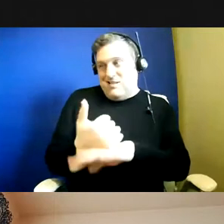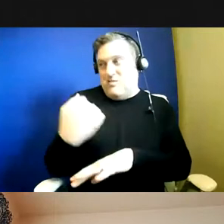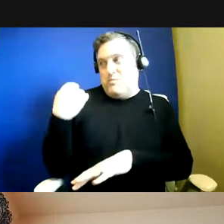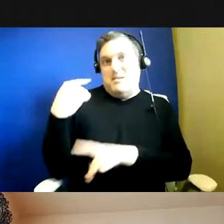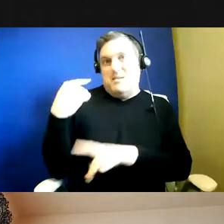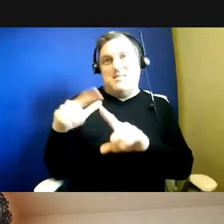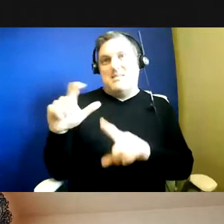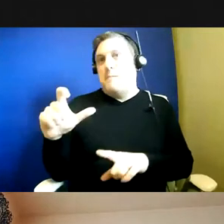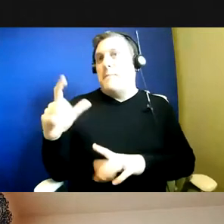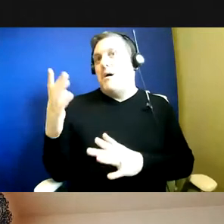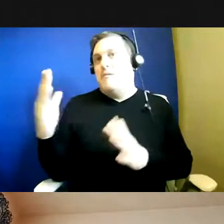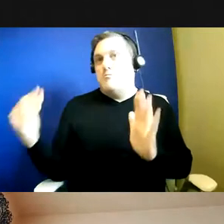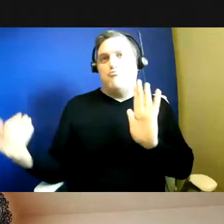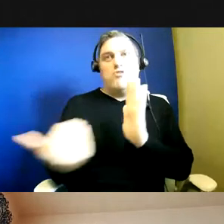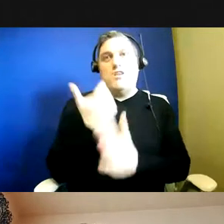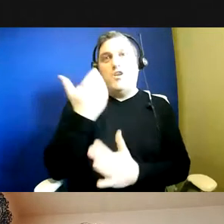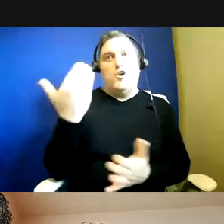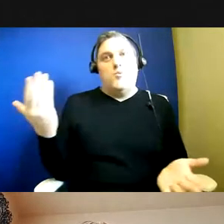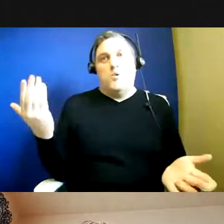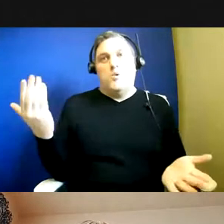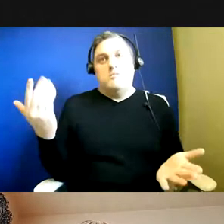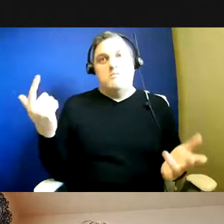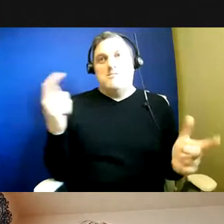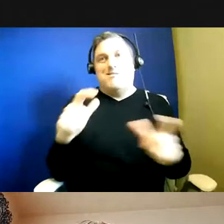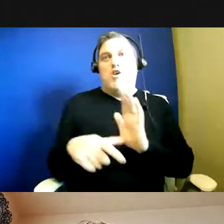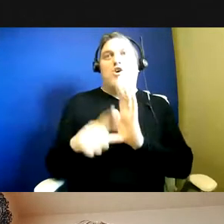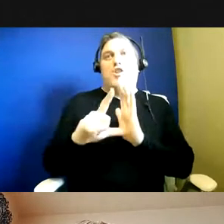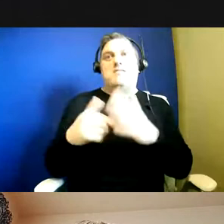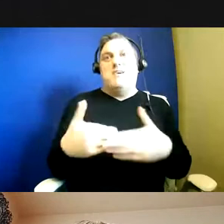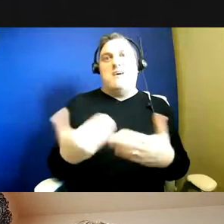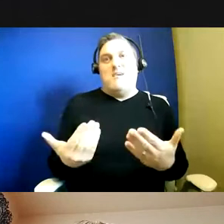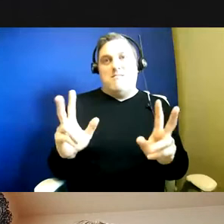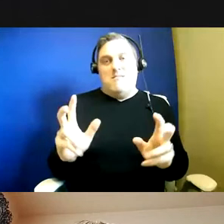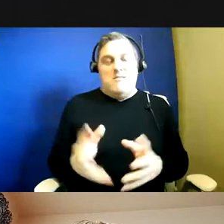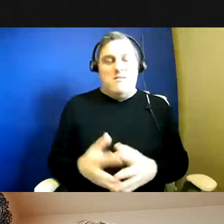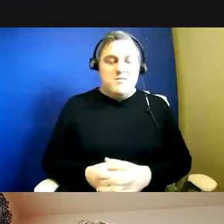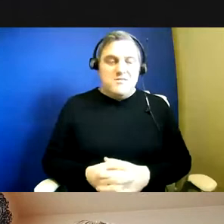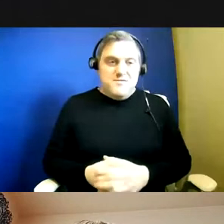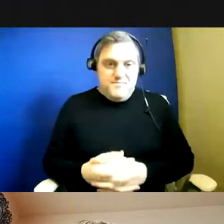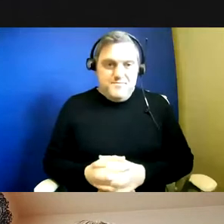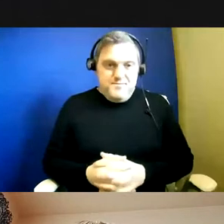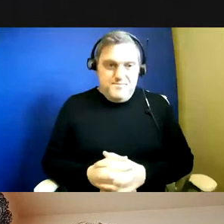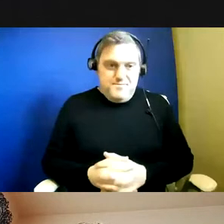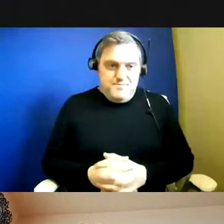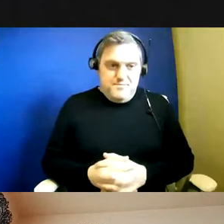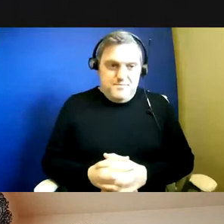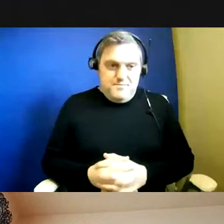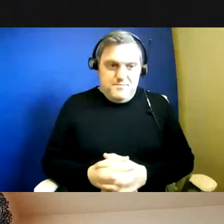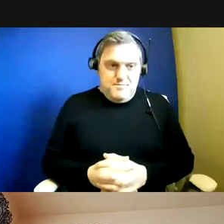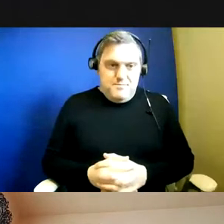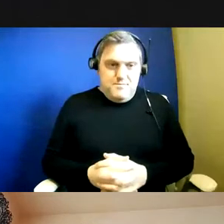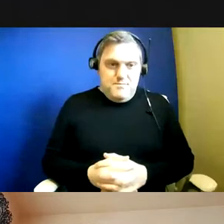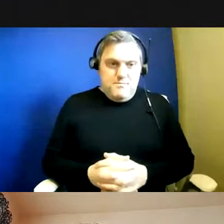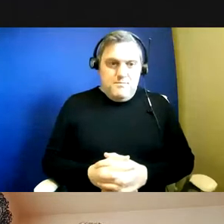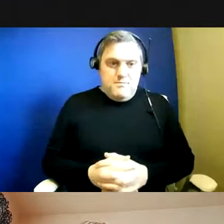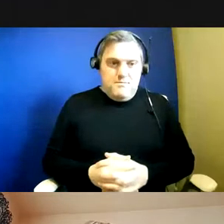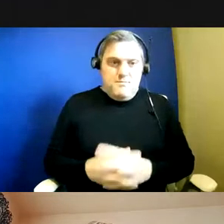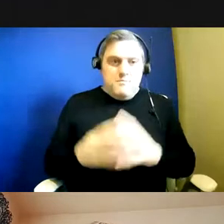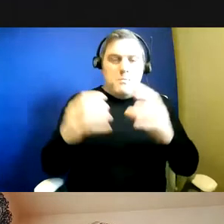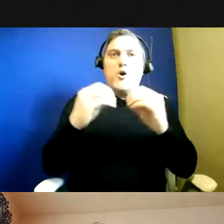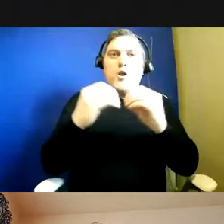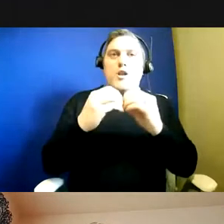this service, so we're still early days. All right, thank you very much. Bernadette has said, is